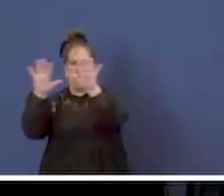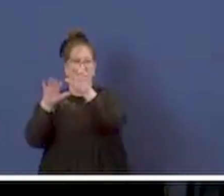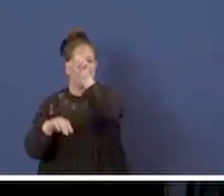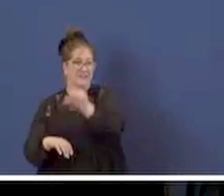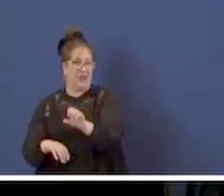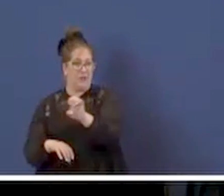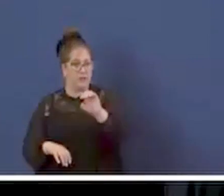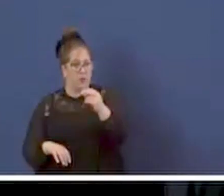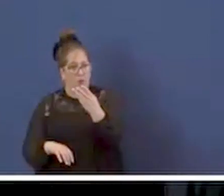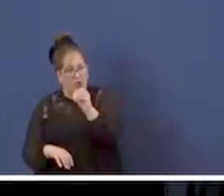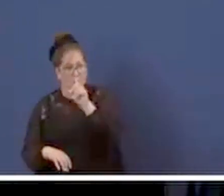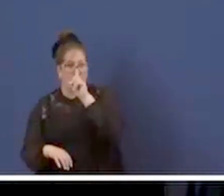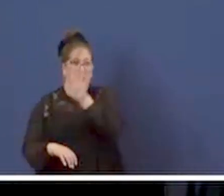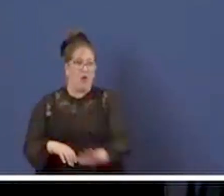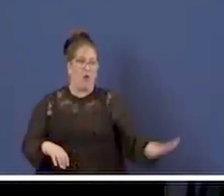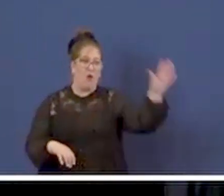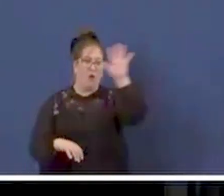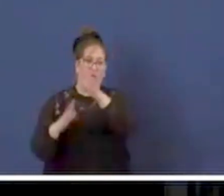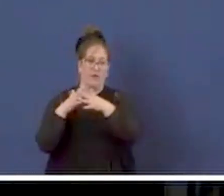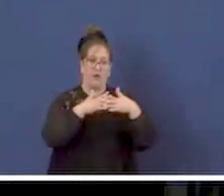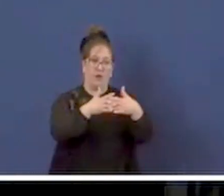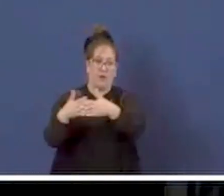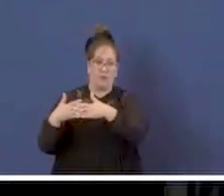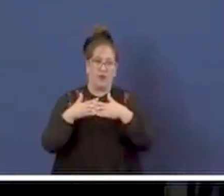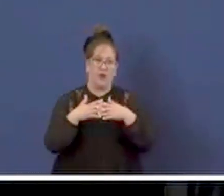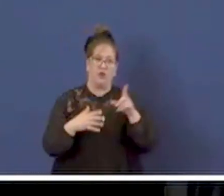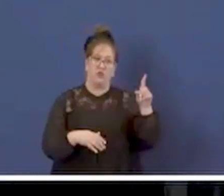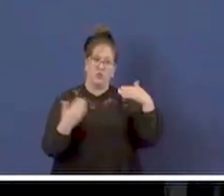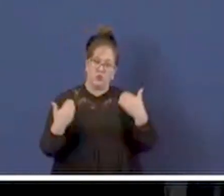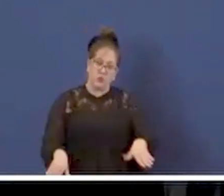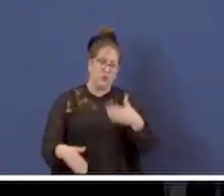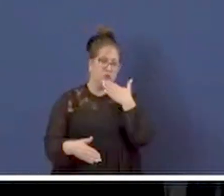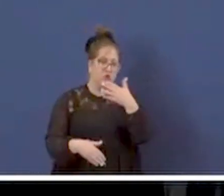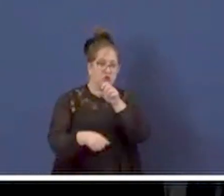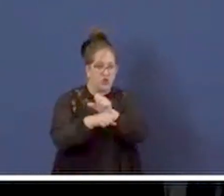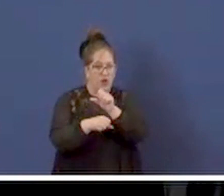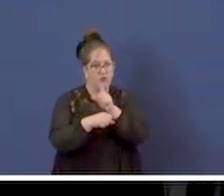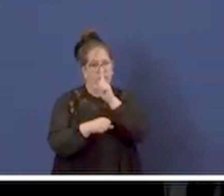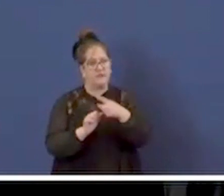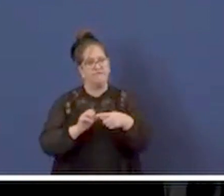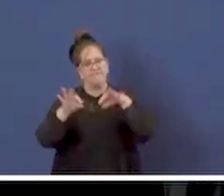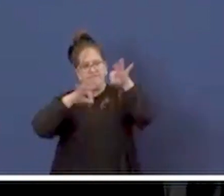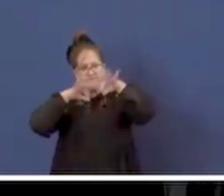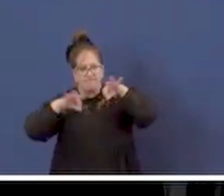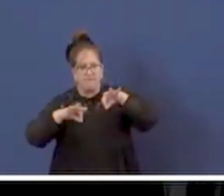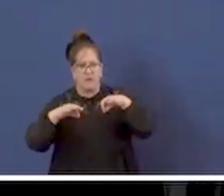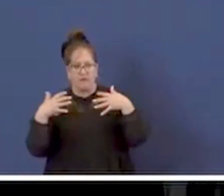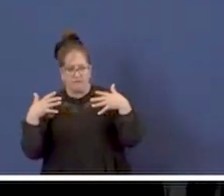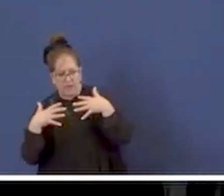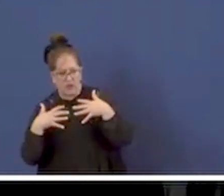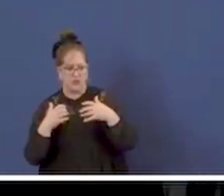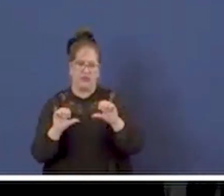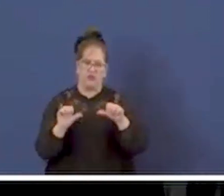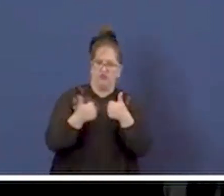America. And I thought she did an exceptional job of expressing, the fears that people have and the challenges.